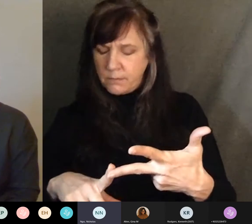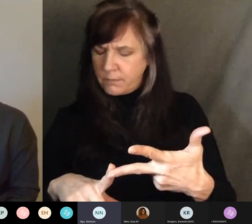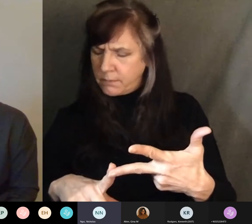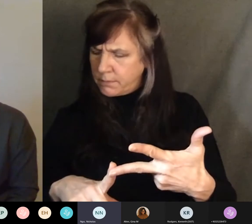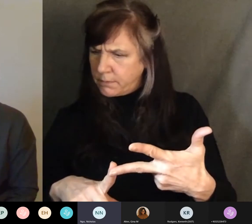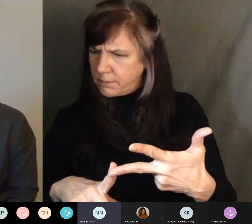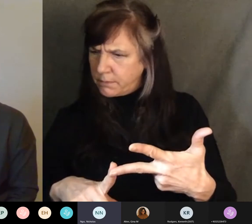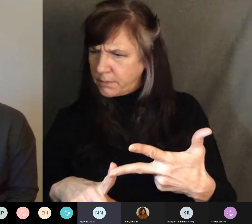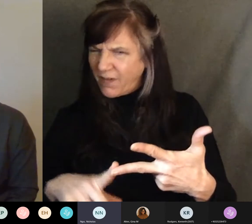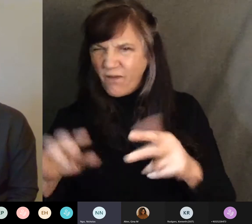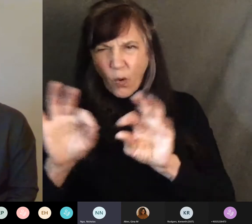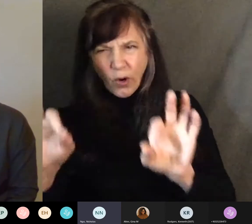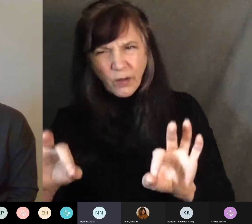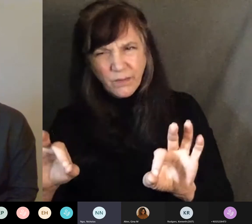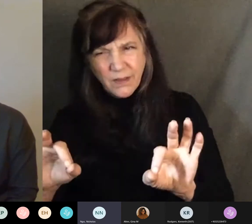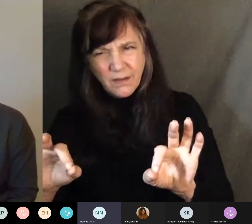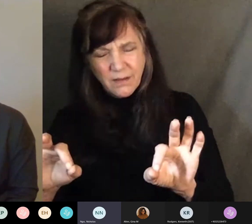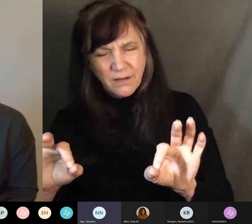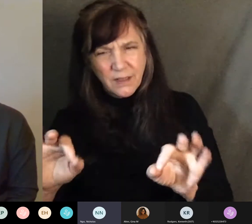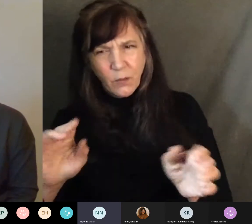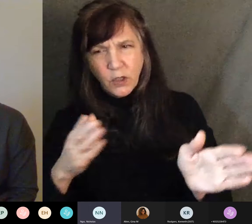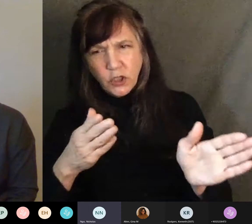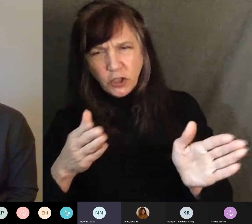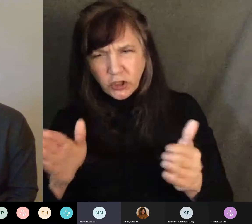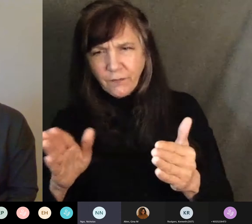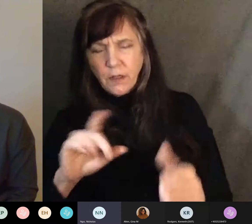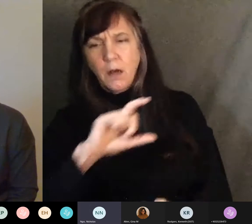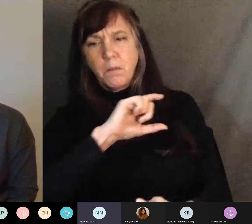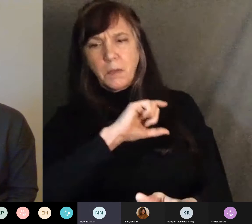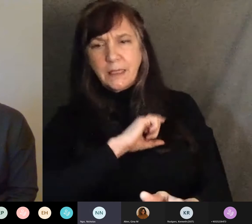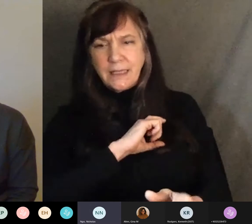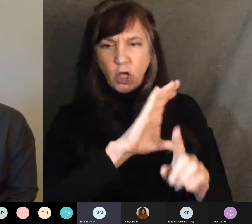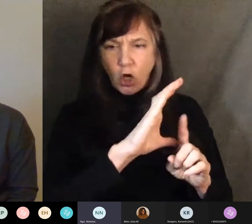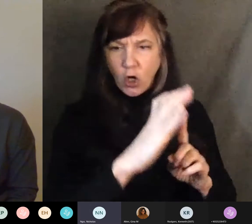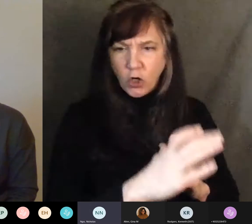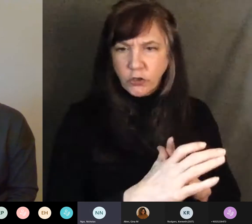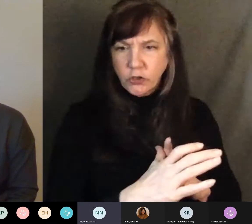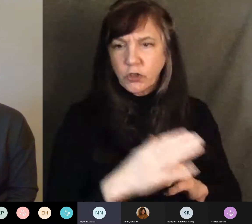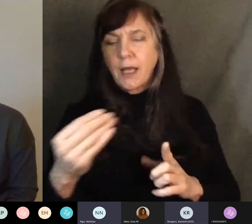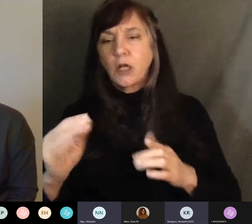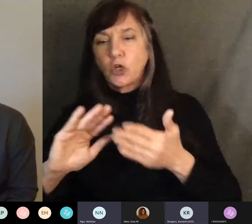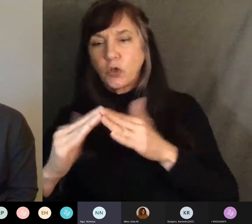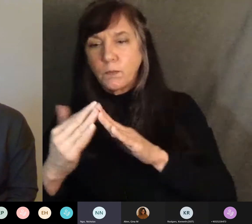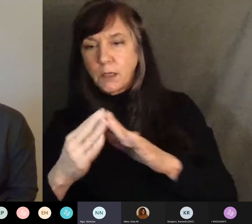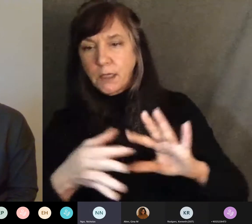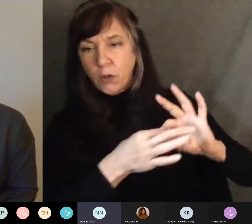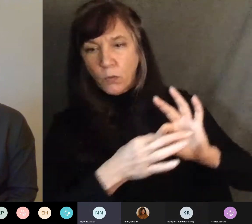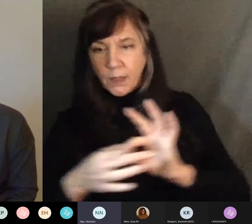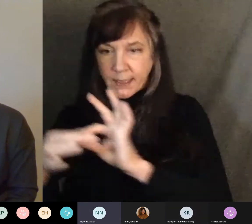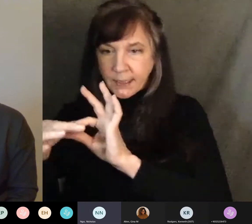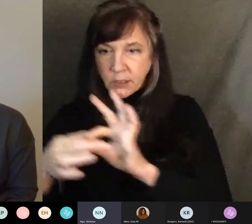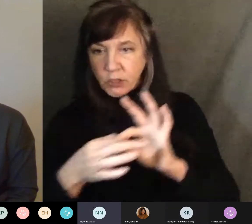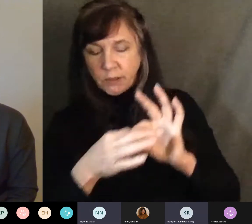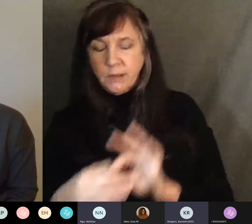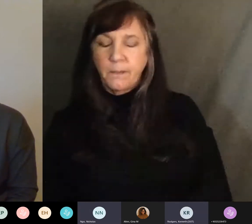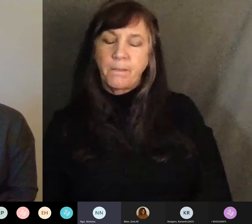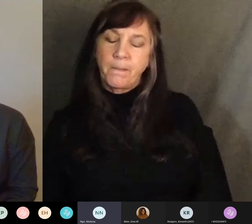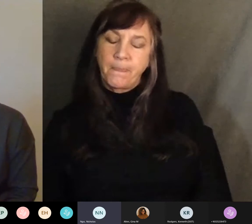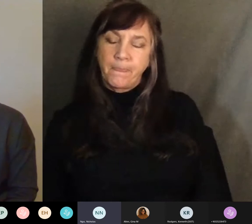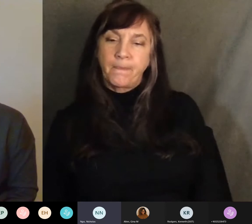that will shift police culture and community relations with the police as well. So with